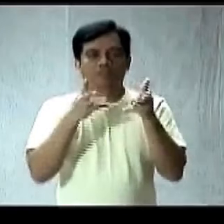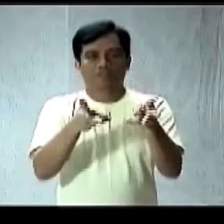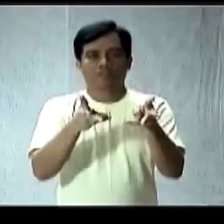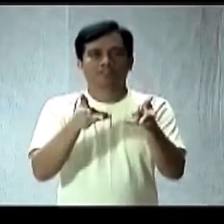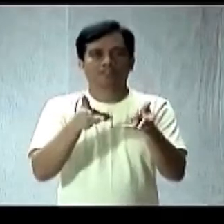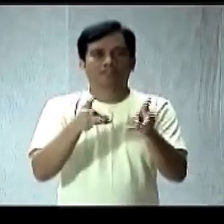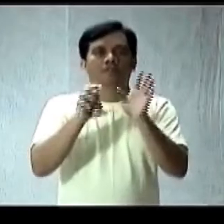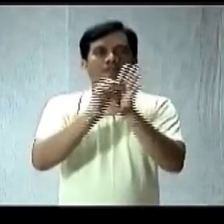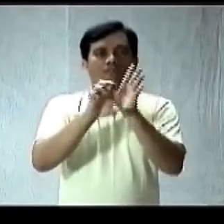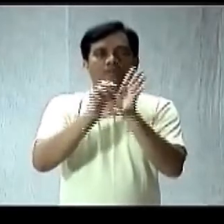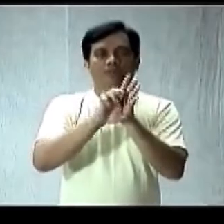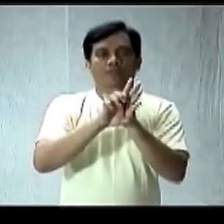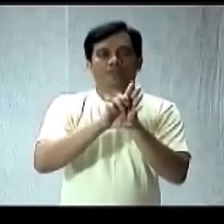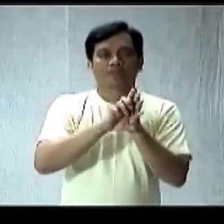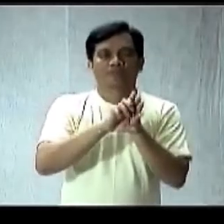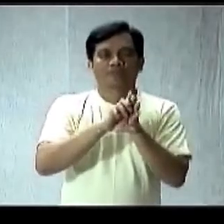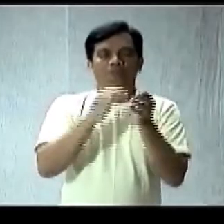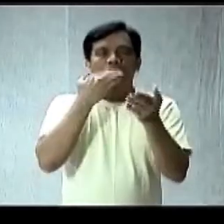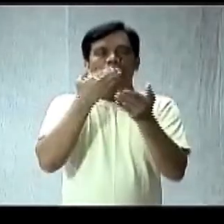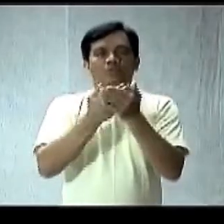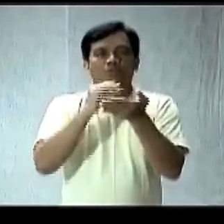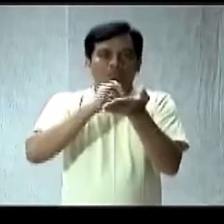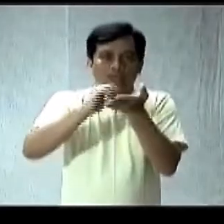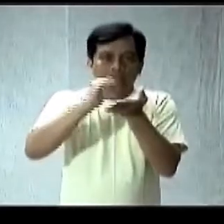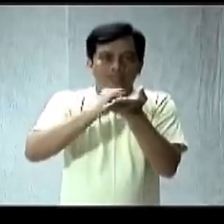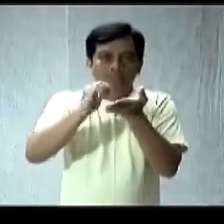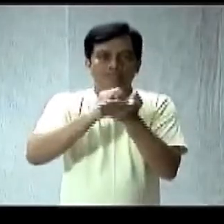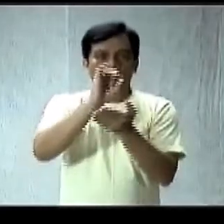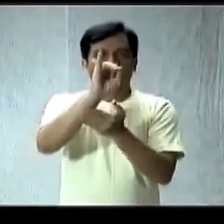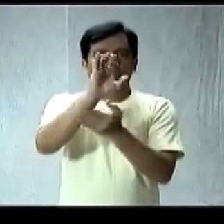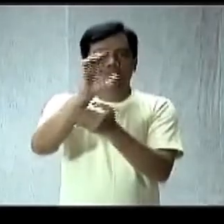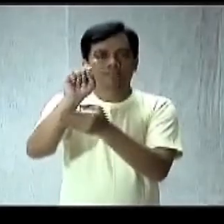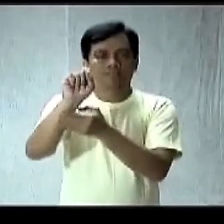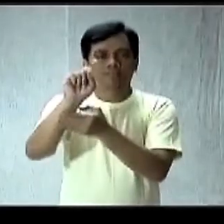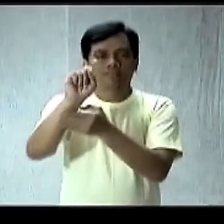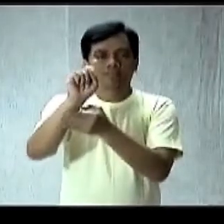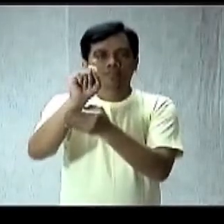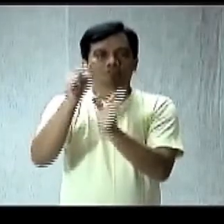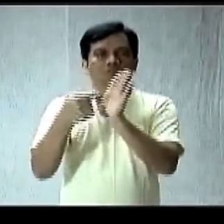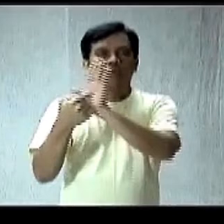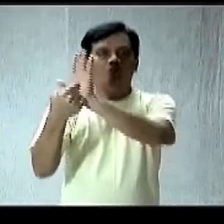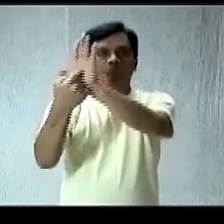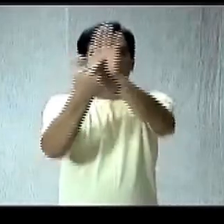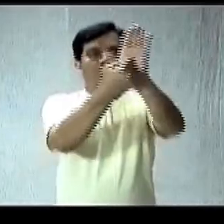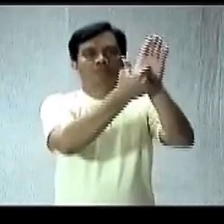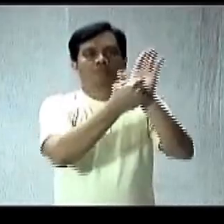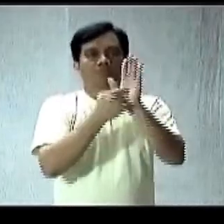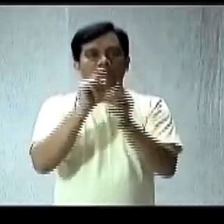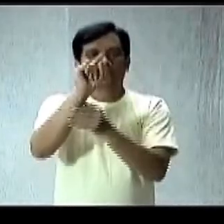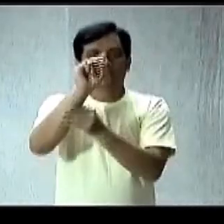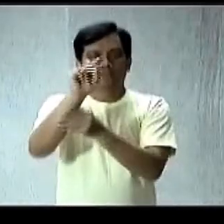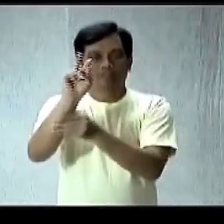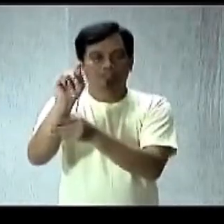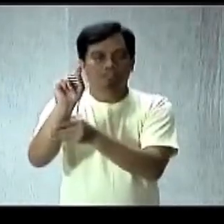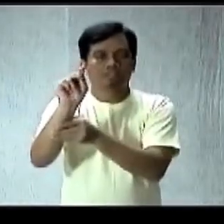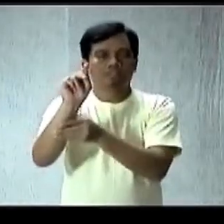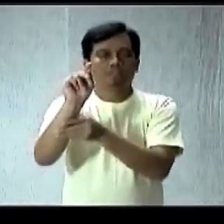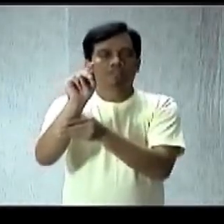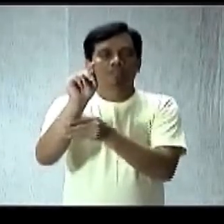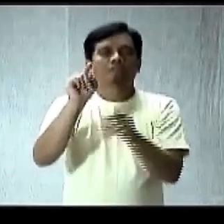several ways. For example, good practices on ICT were publicly broadcasted on